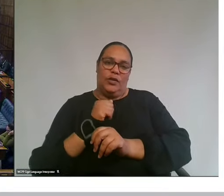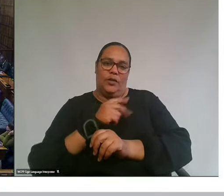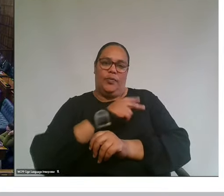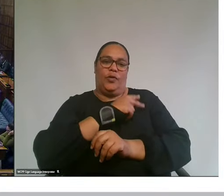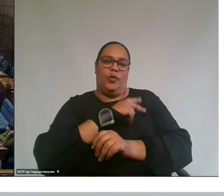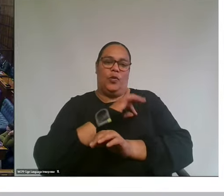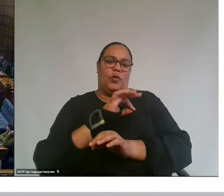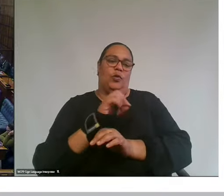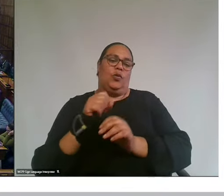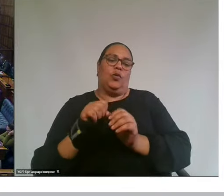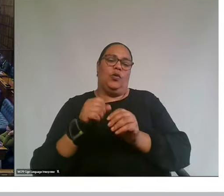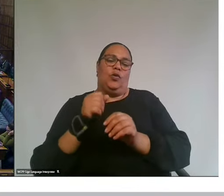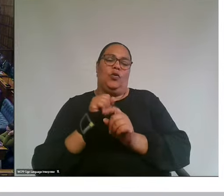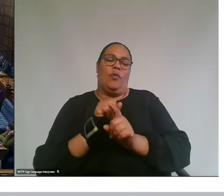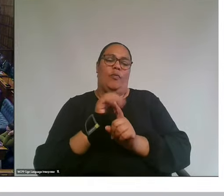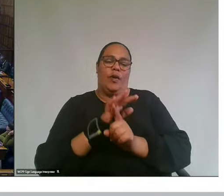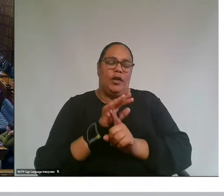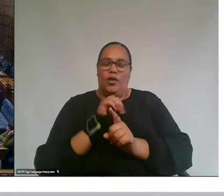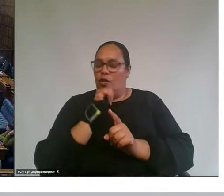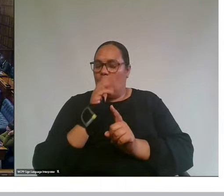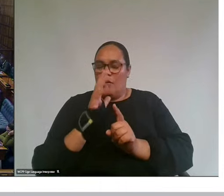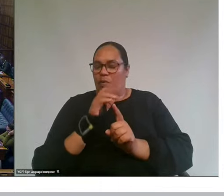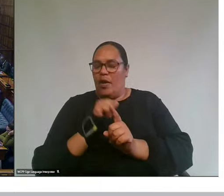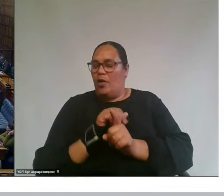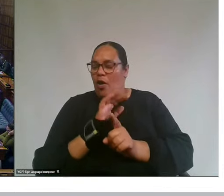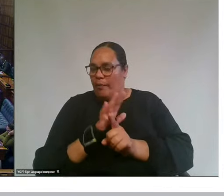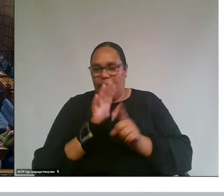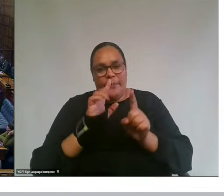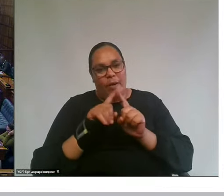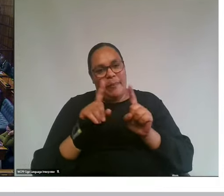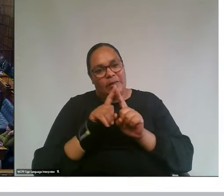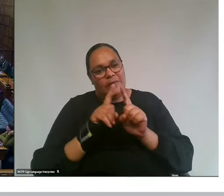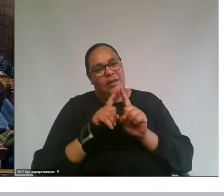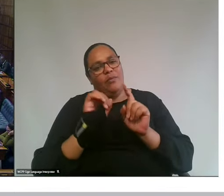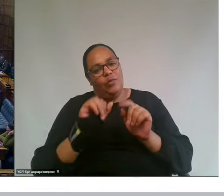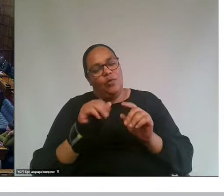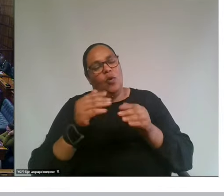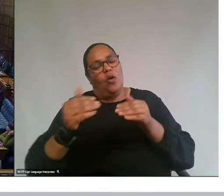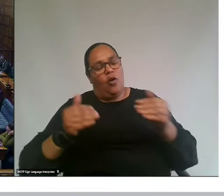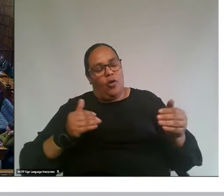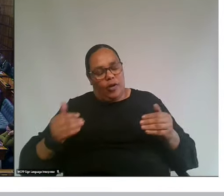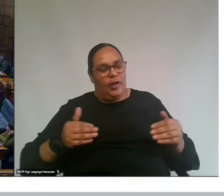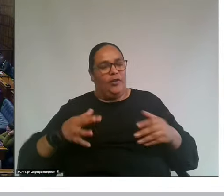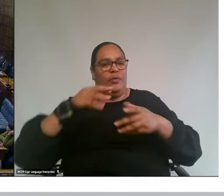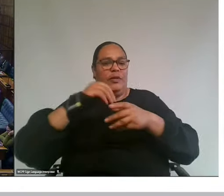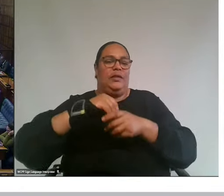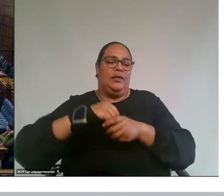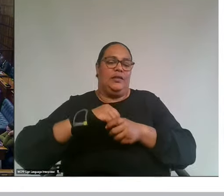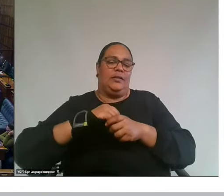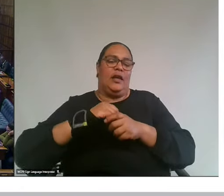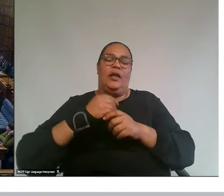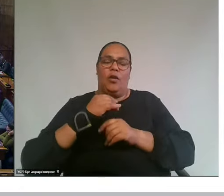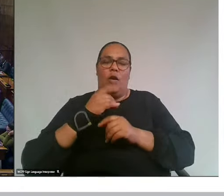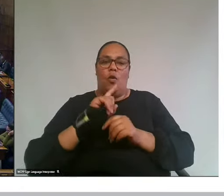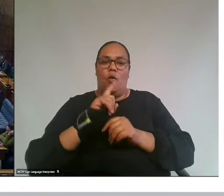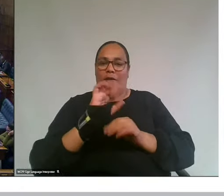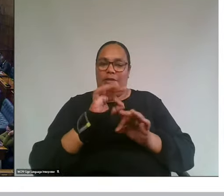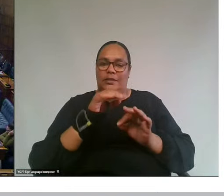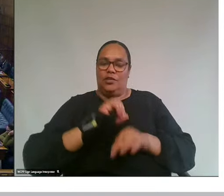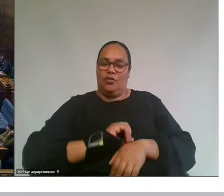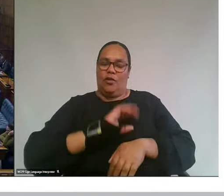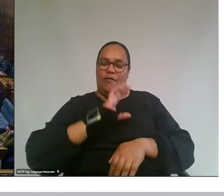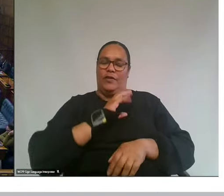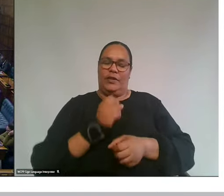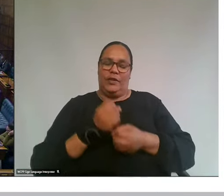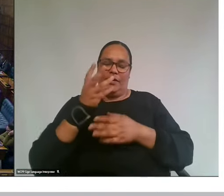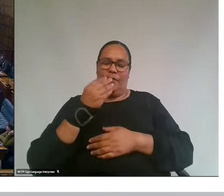compacts and not only those compacts but those commercial Arrangements that will give that confidence to the